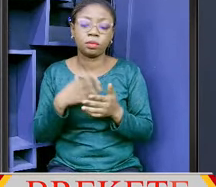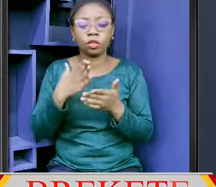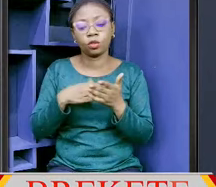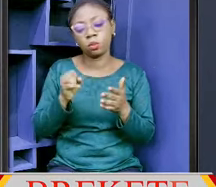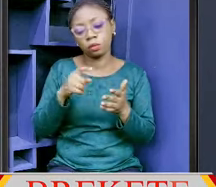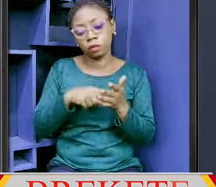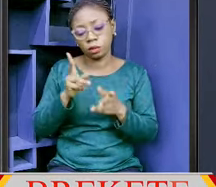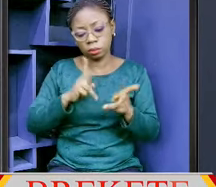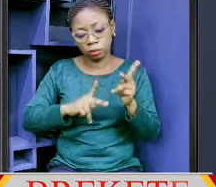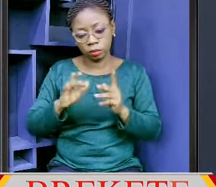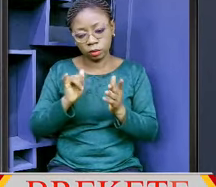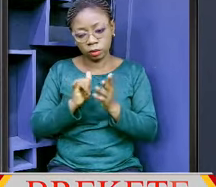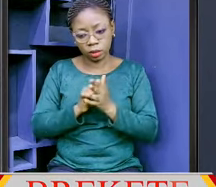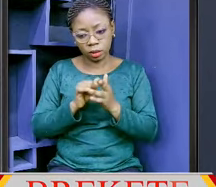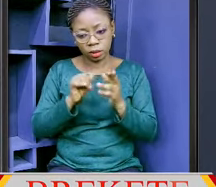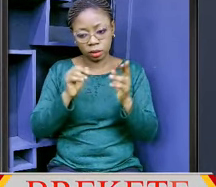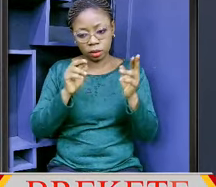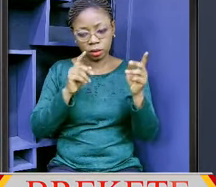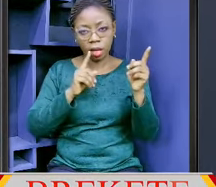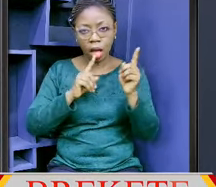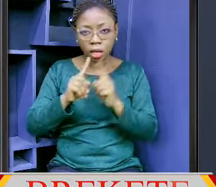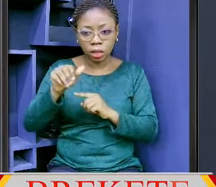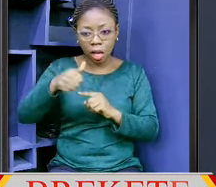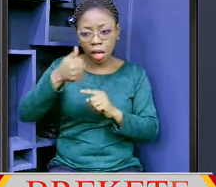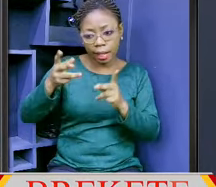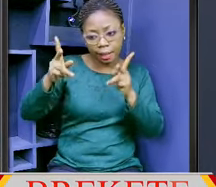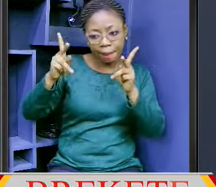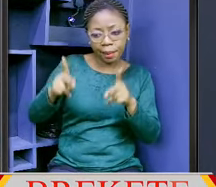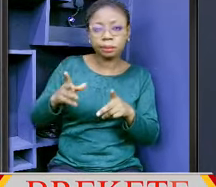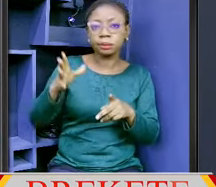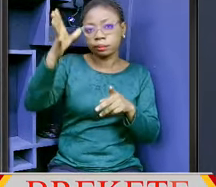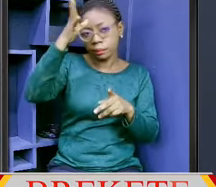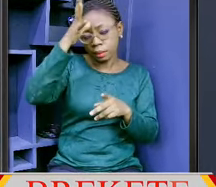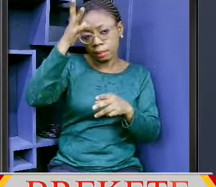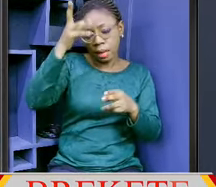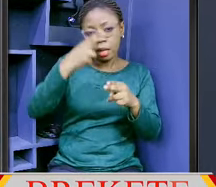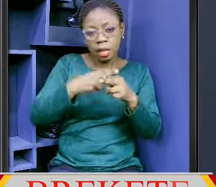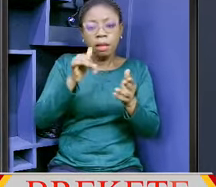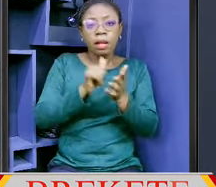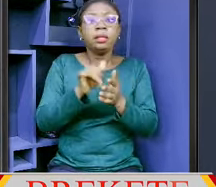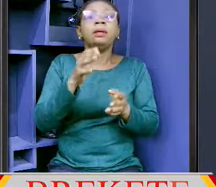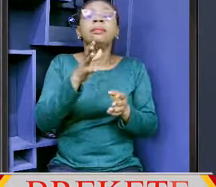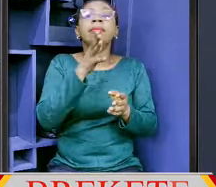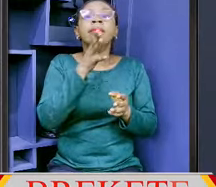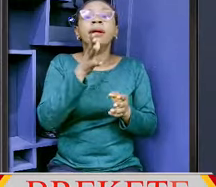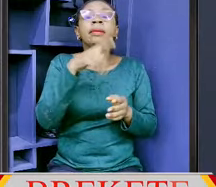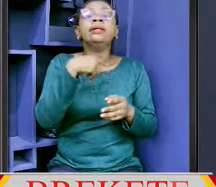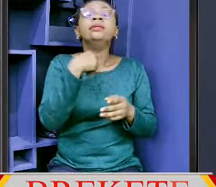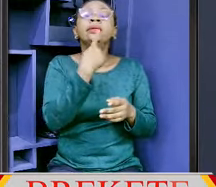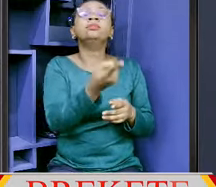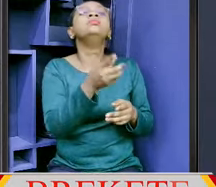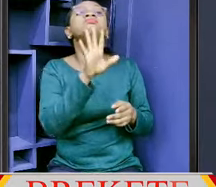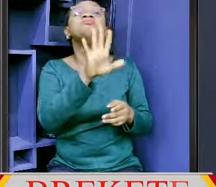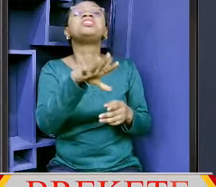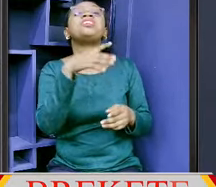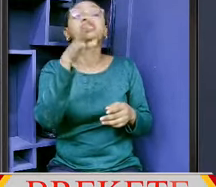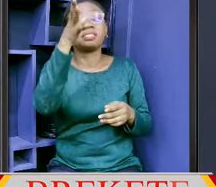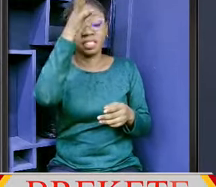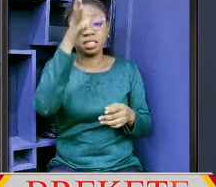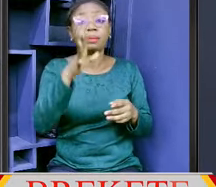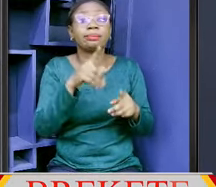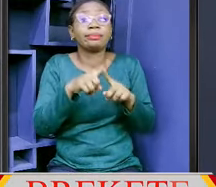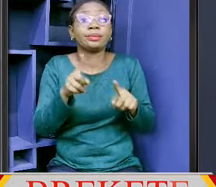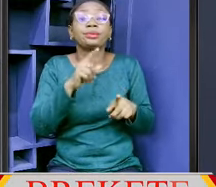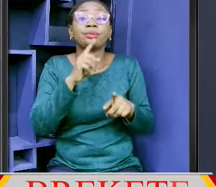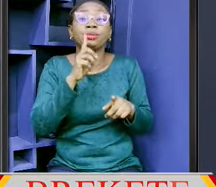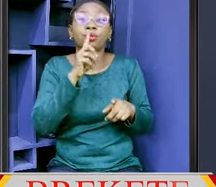Some of these people, would they bear another person papa name? Where their mama just tell them, say, now your father be that, but truly no be their